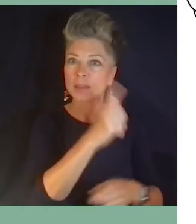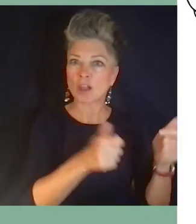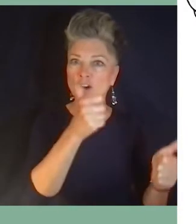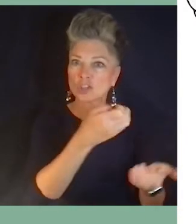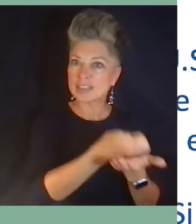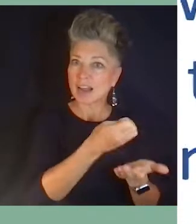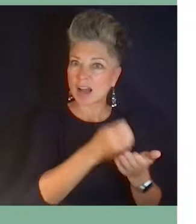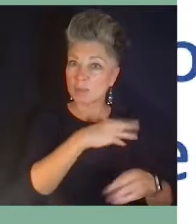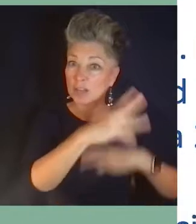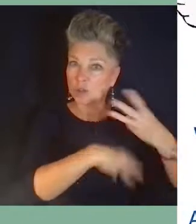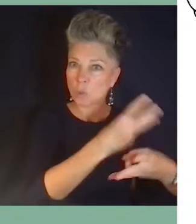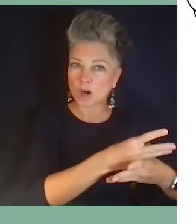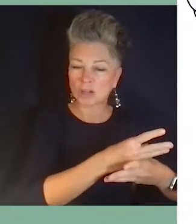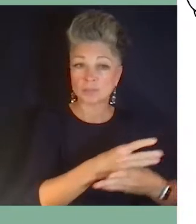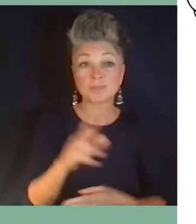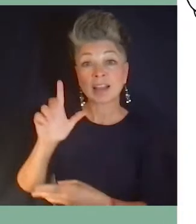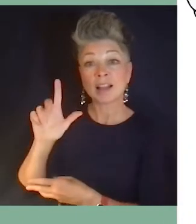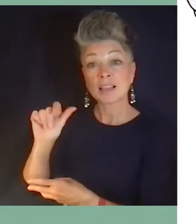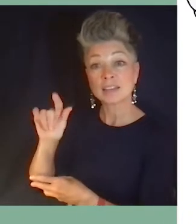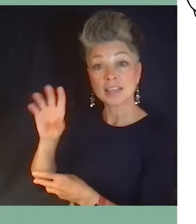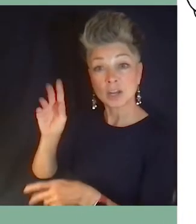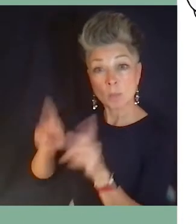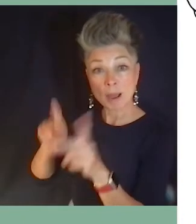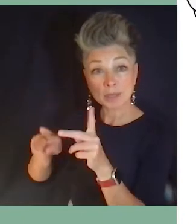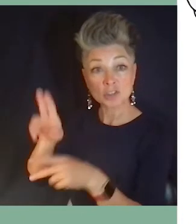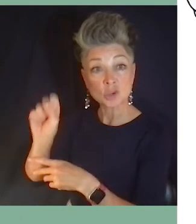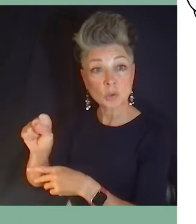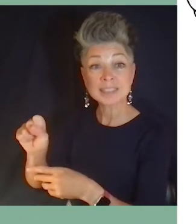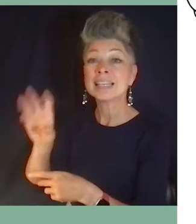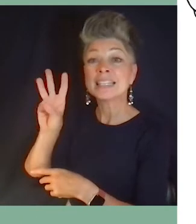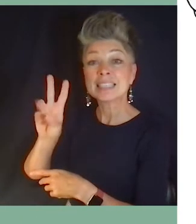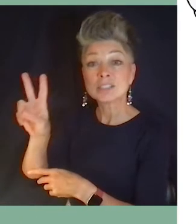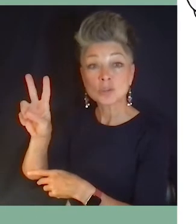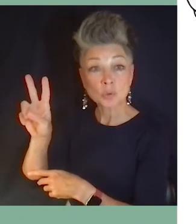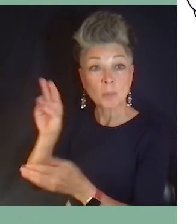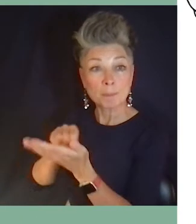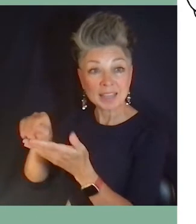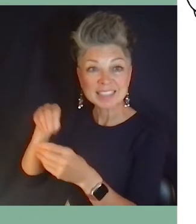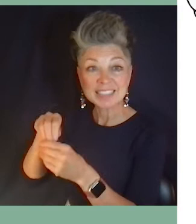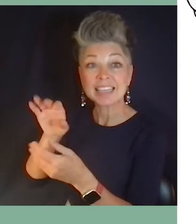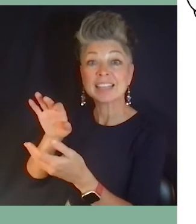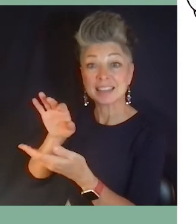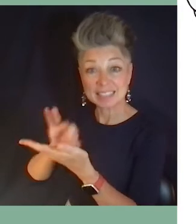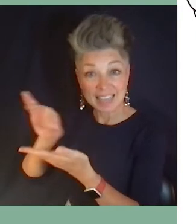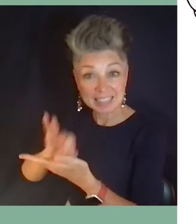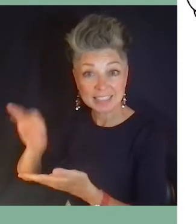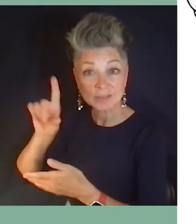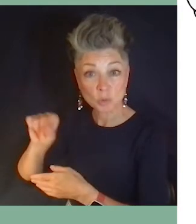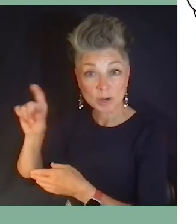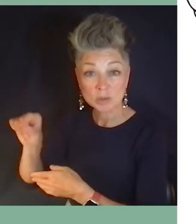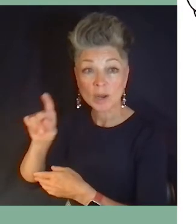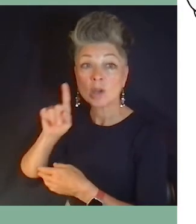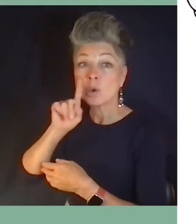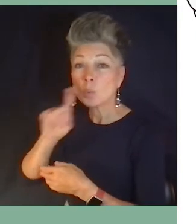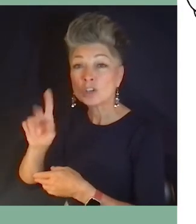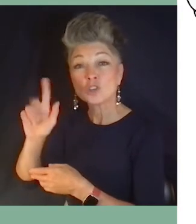world? The Latino population in the United States reached 6.2 million in the census of 2020, which